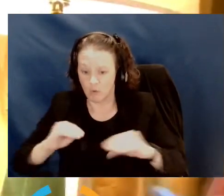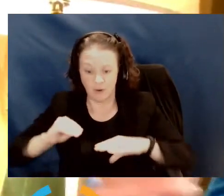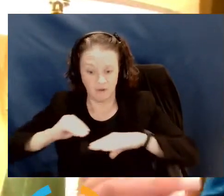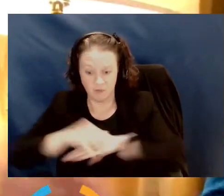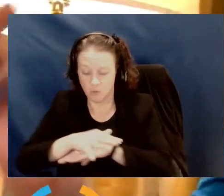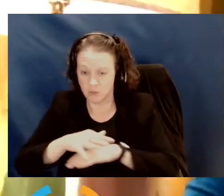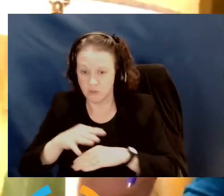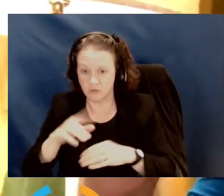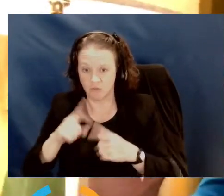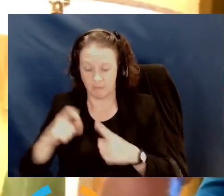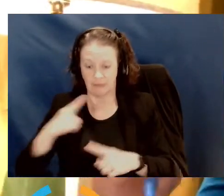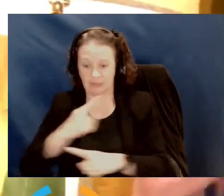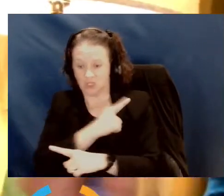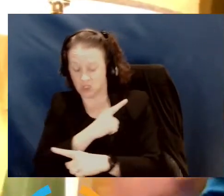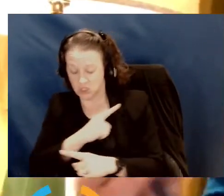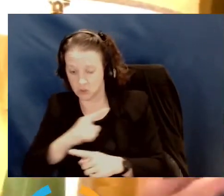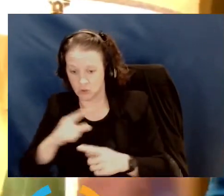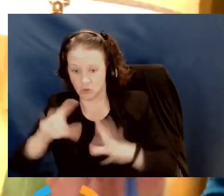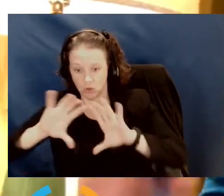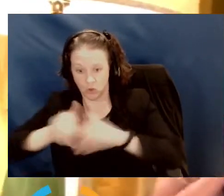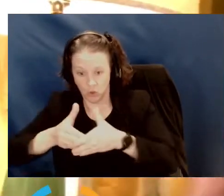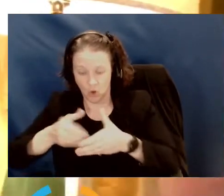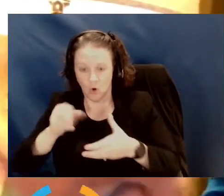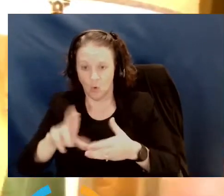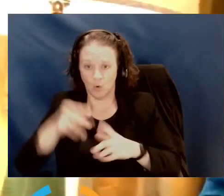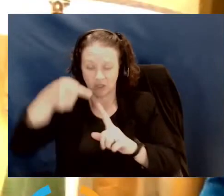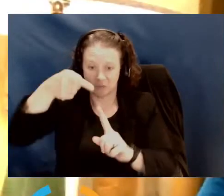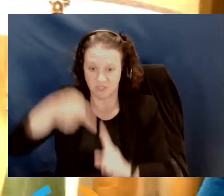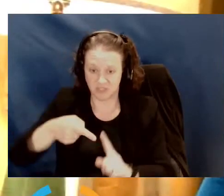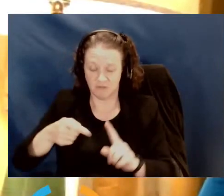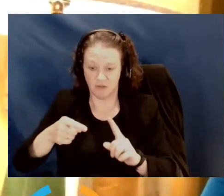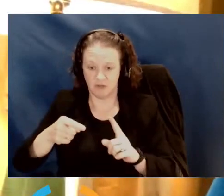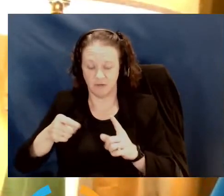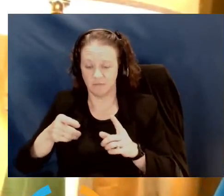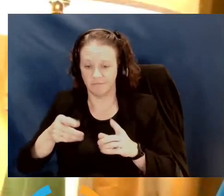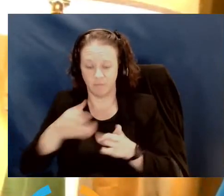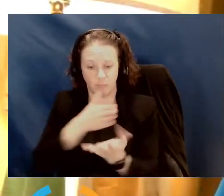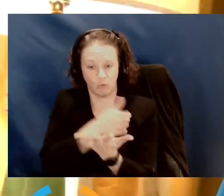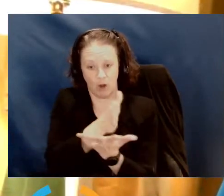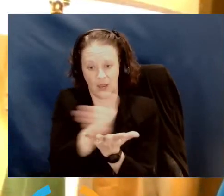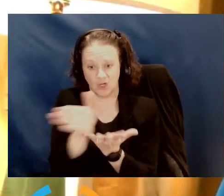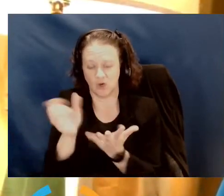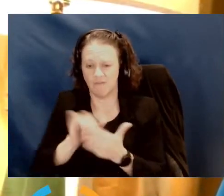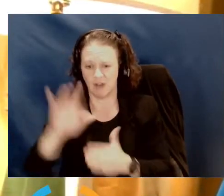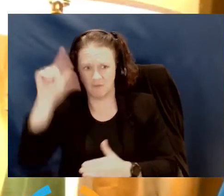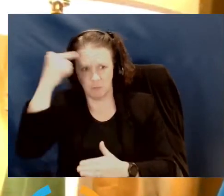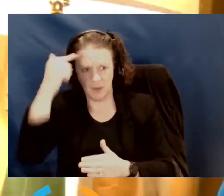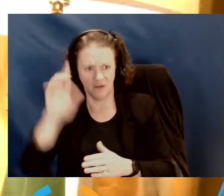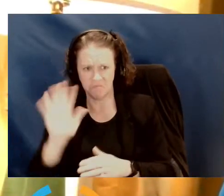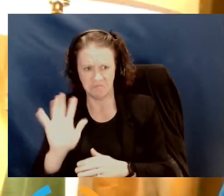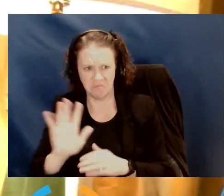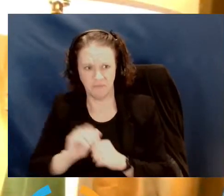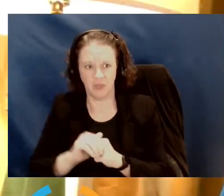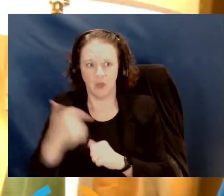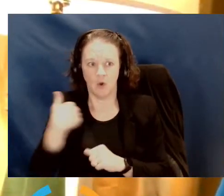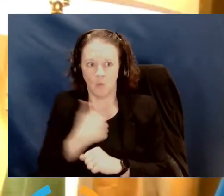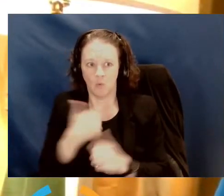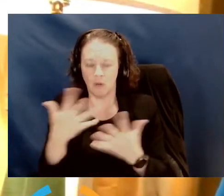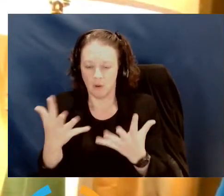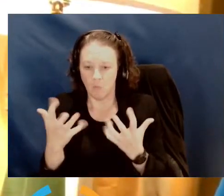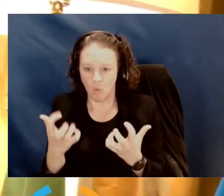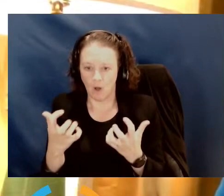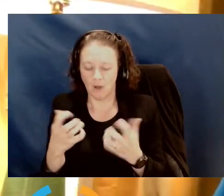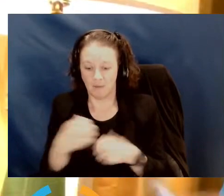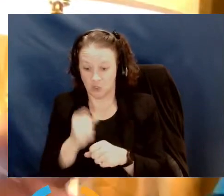the legislature or a particular branch of government. We need to make sure that that office and that